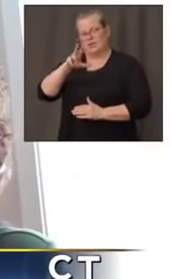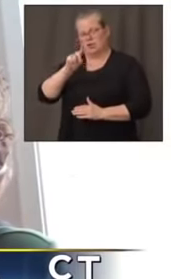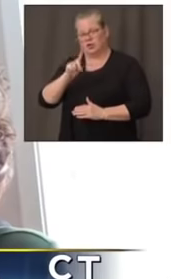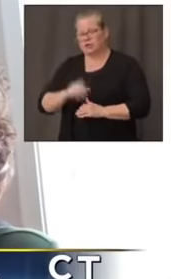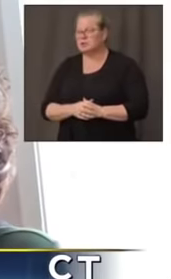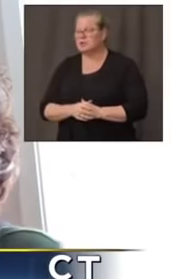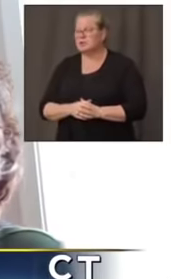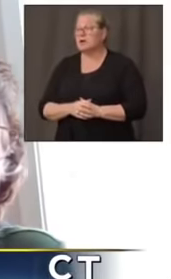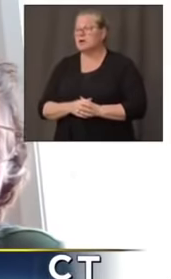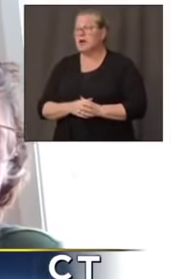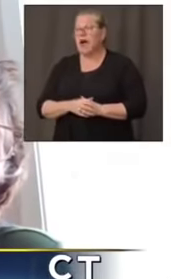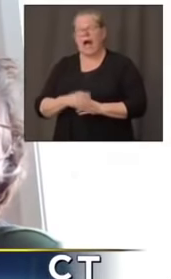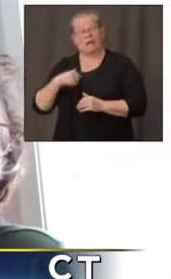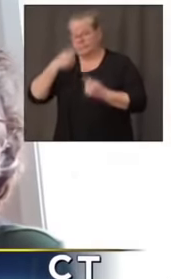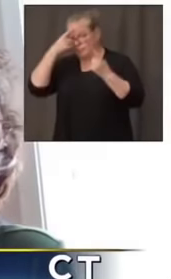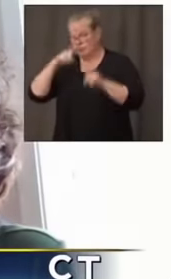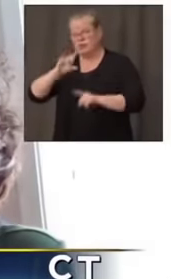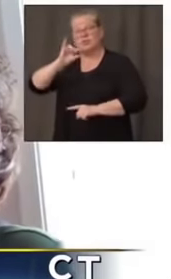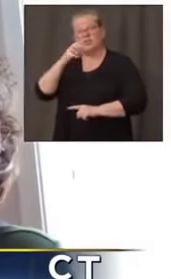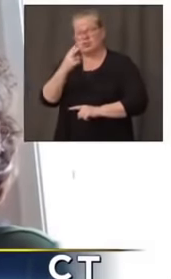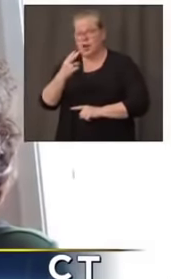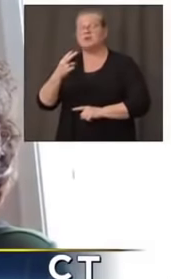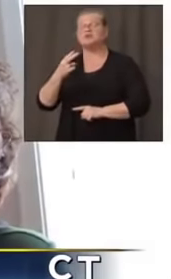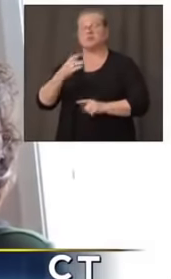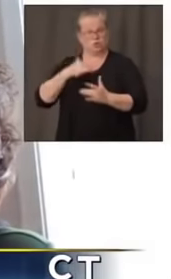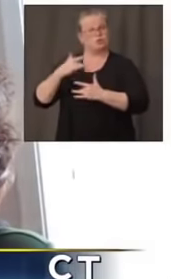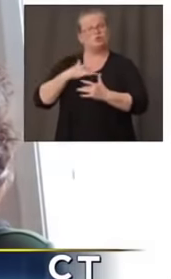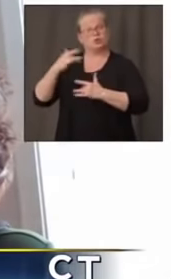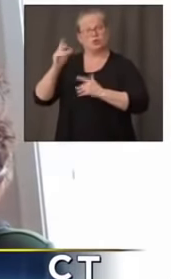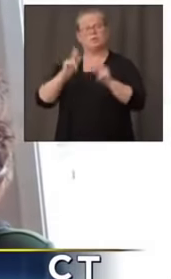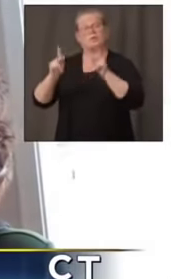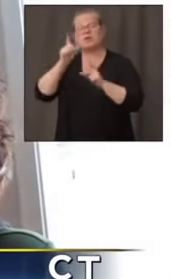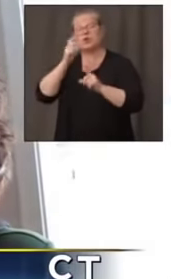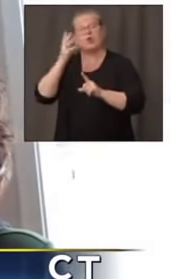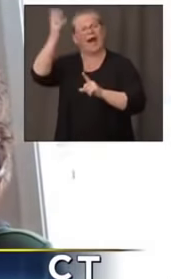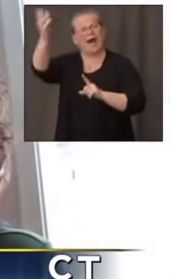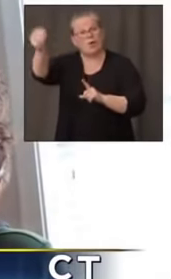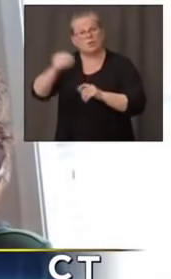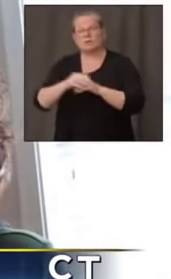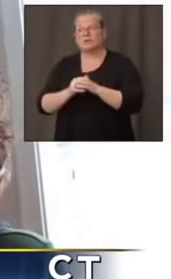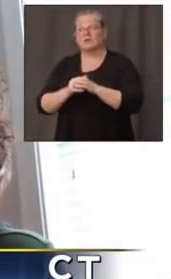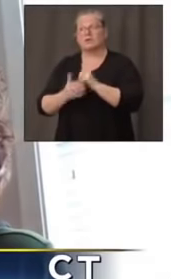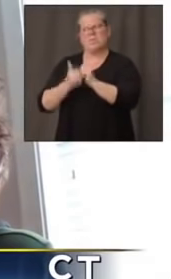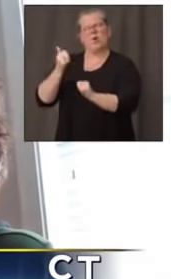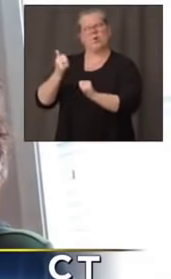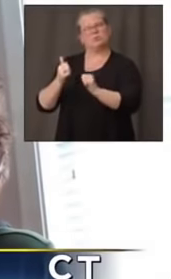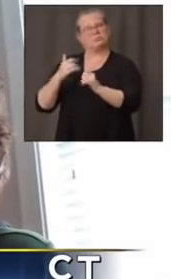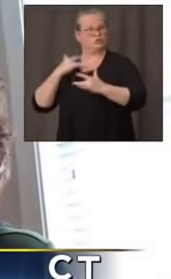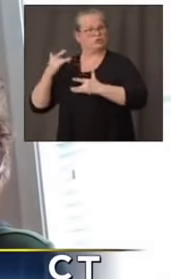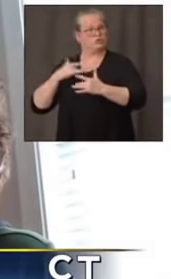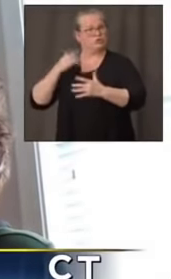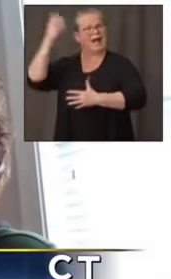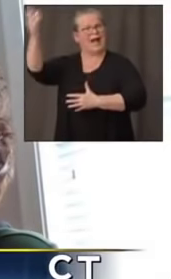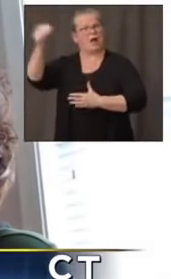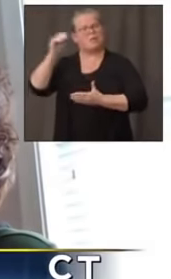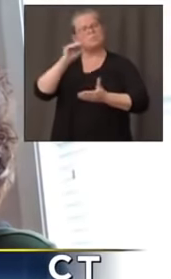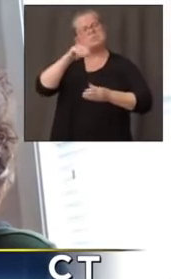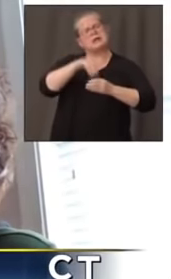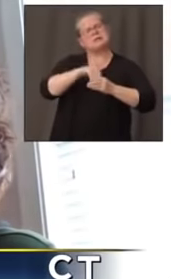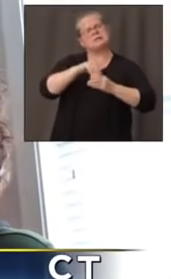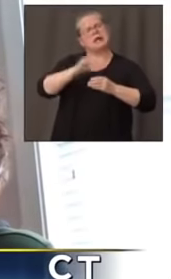about instances where people are out and about, mostly I think outdoors, less so indoors, but people are not